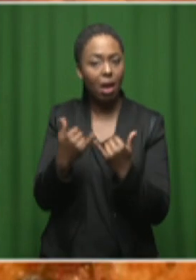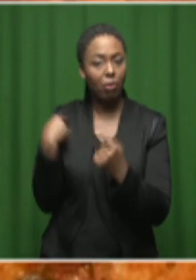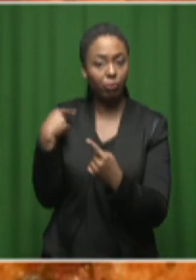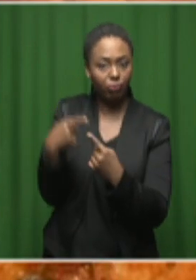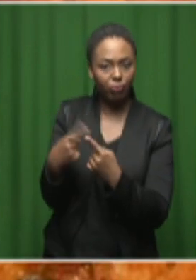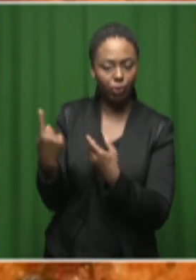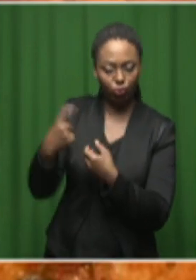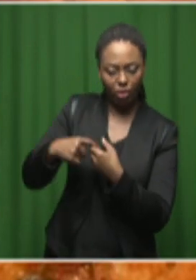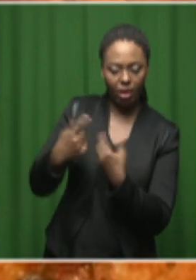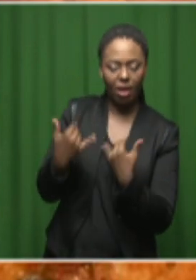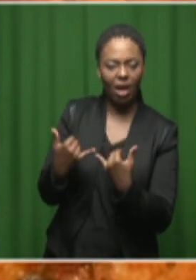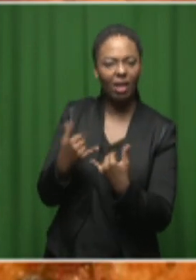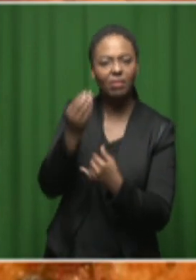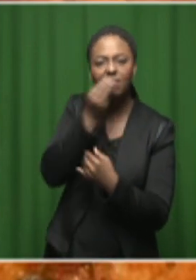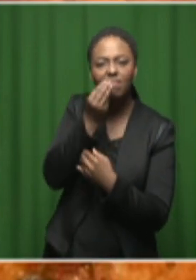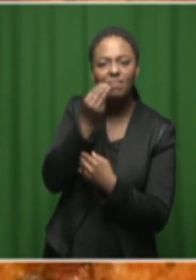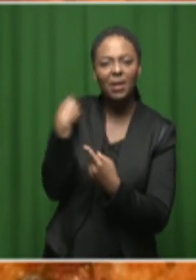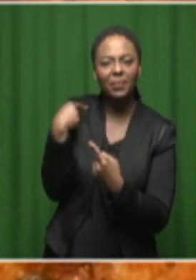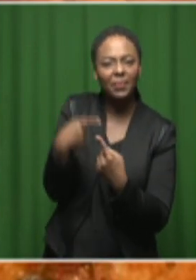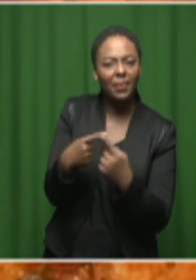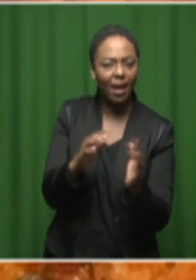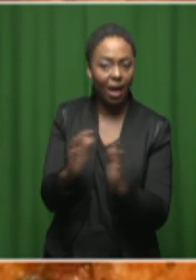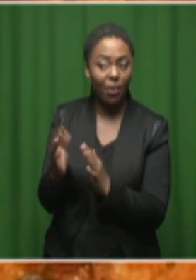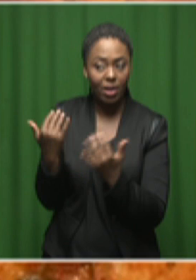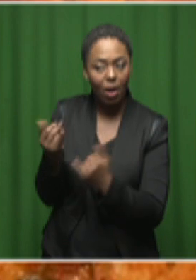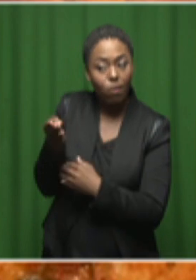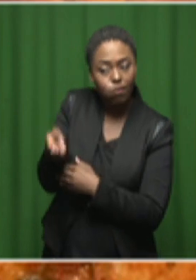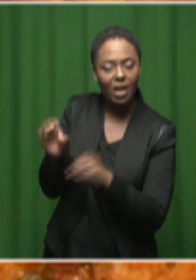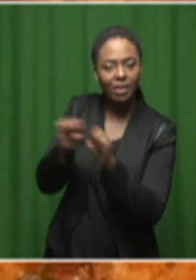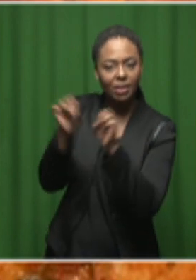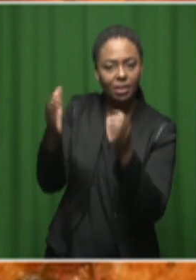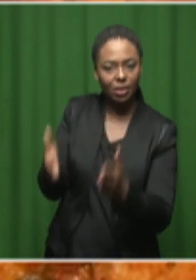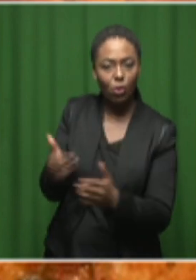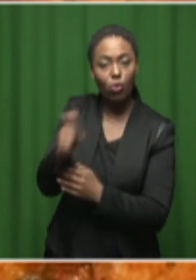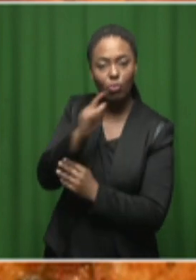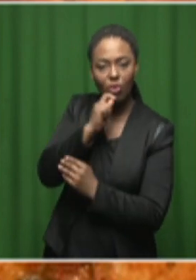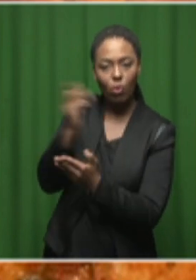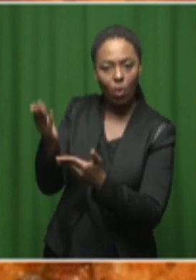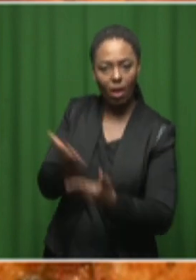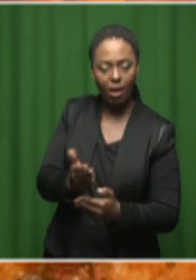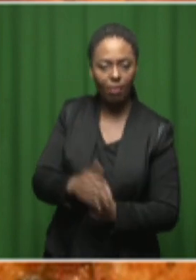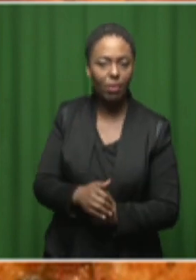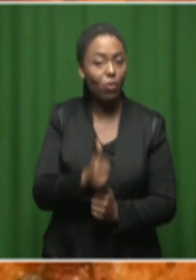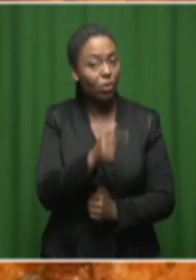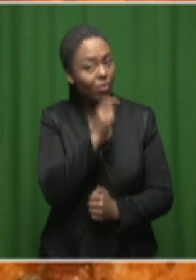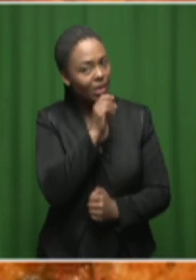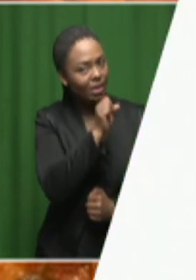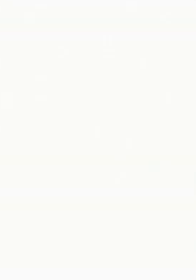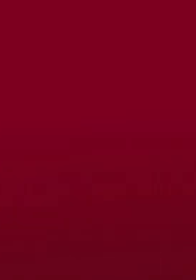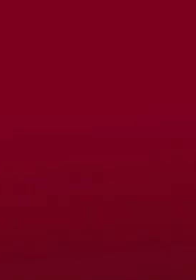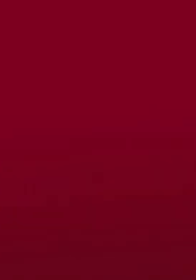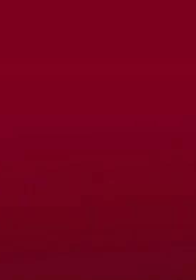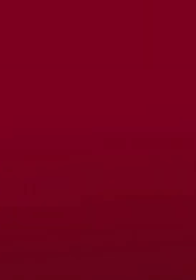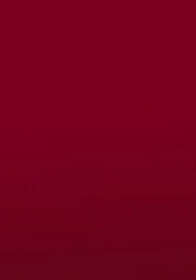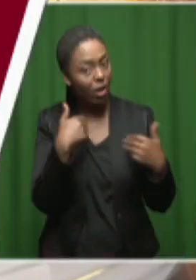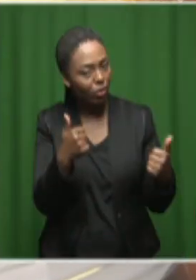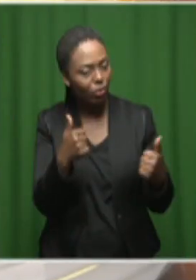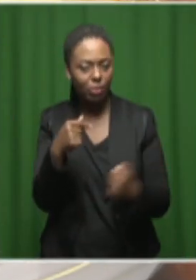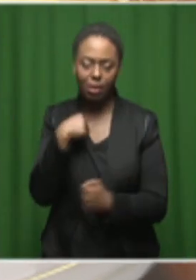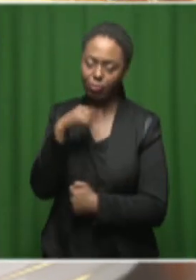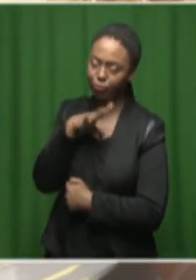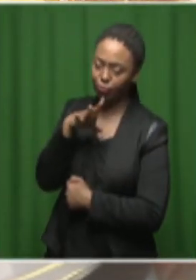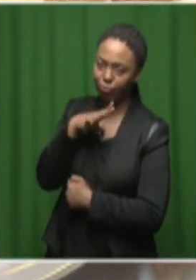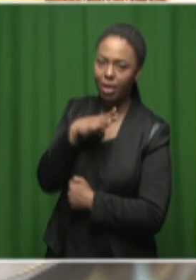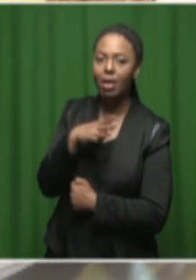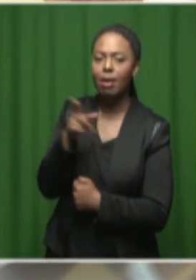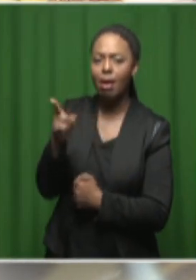landscape, Linda is in studio with us this morning. Linda, very good morning. Welcome. Good morning, Cynthia. How are you? Good. How are you? I'm good. Good to see you. Welcome. Let's